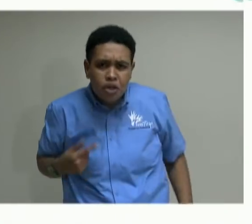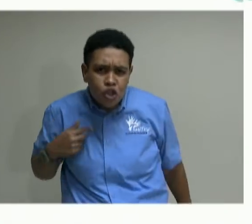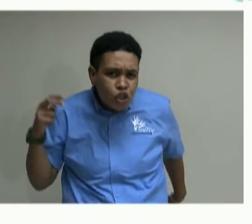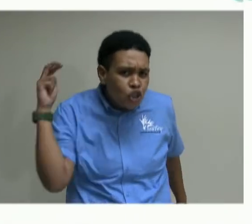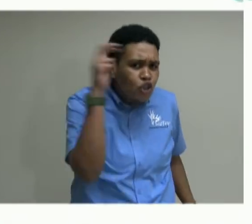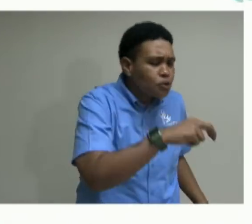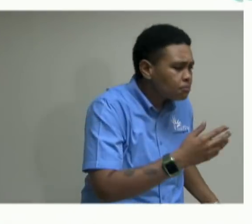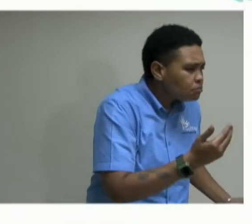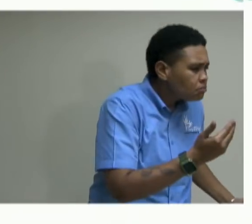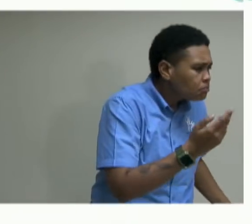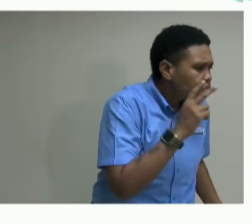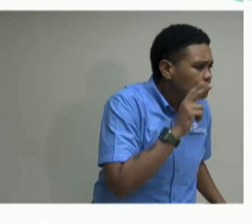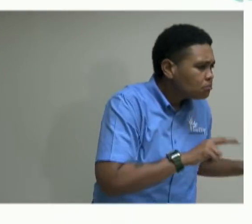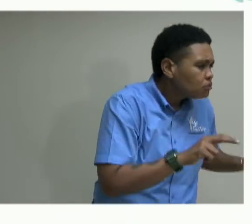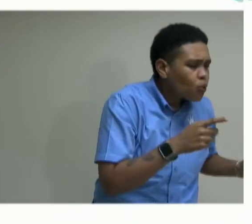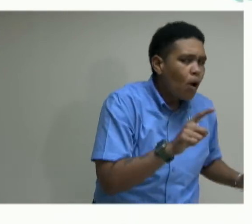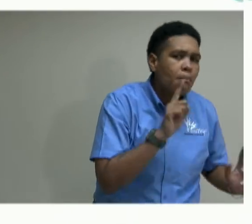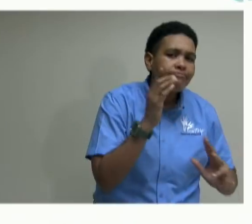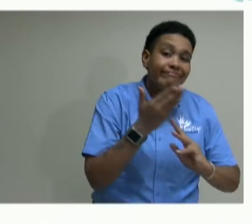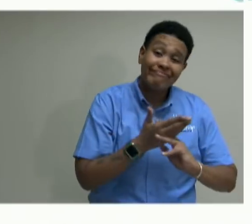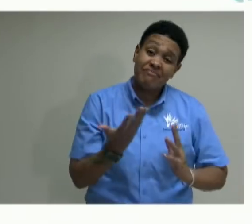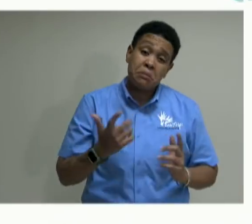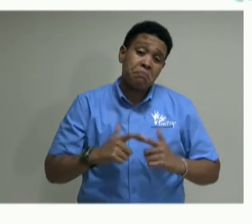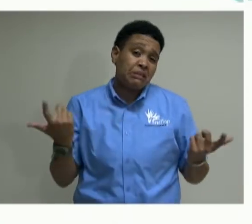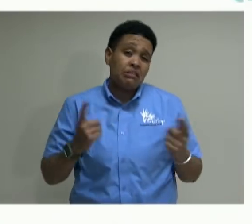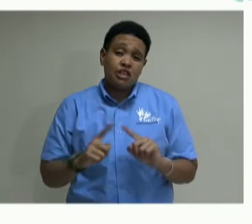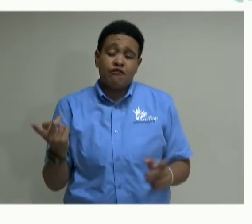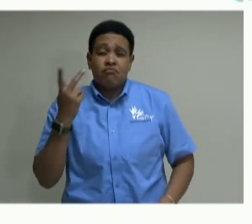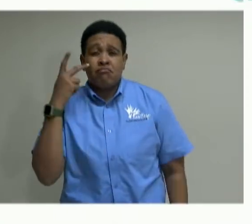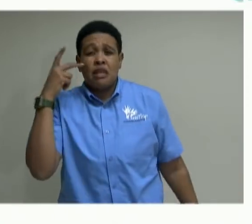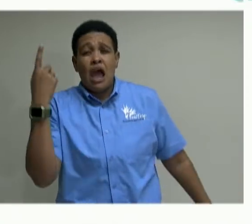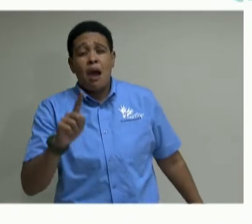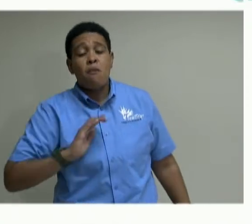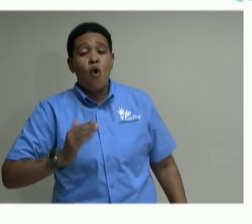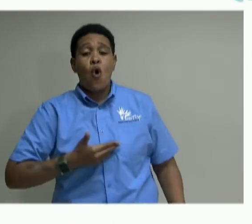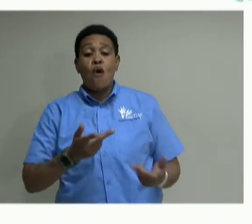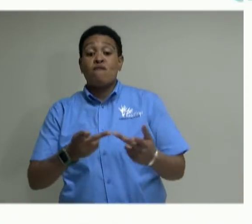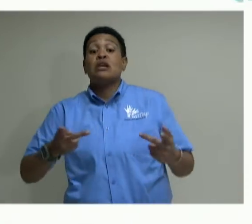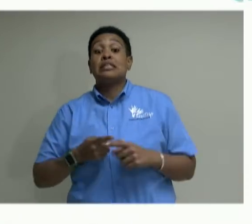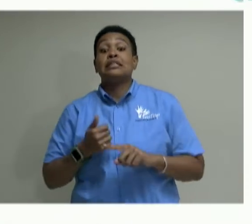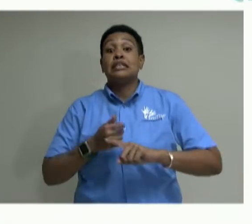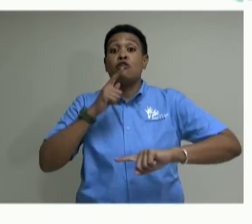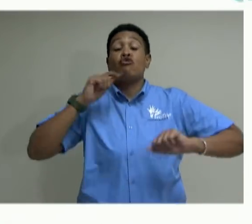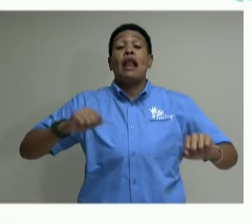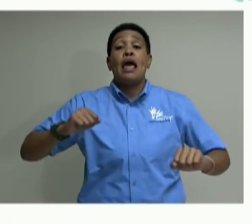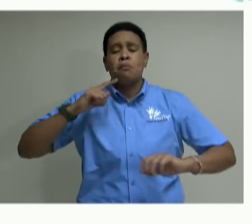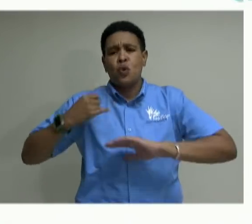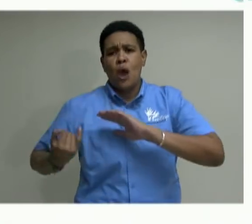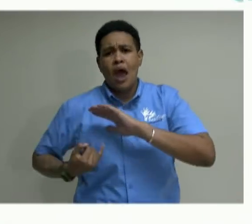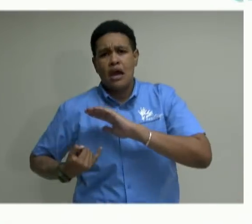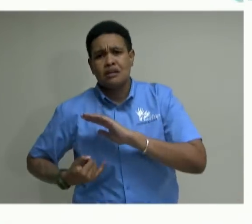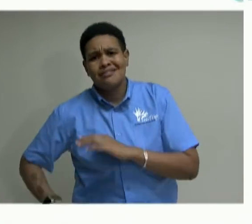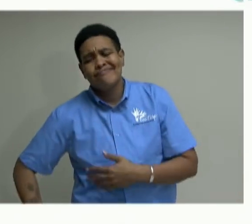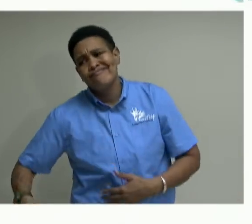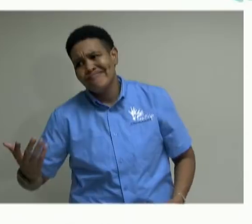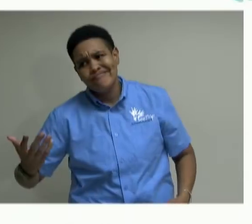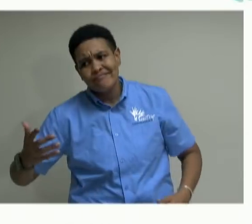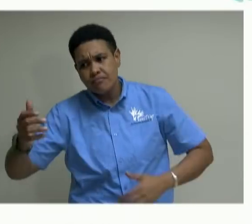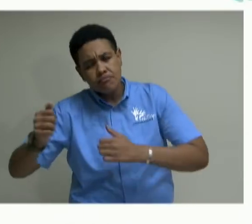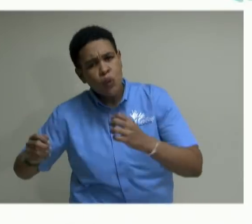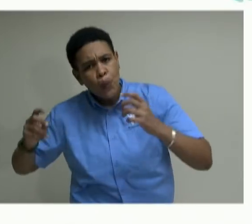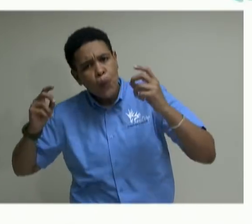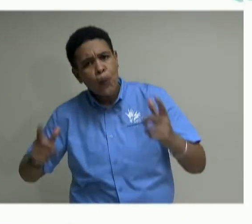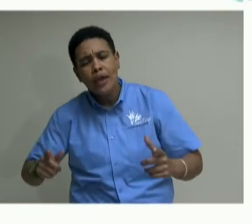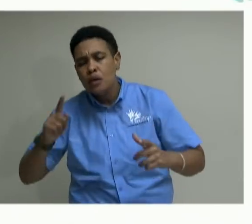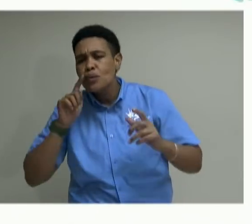intervene. So, that made a big difference. And our facilities being able to isolate sick cases was